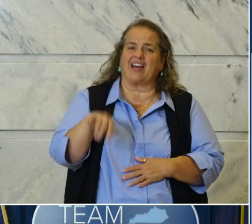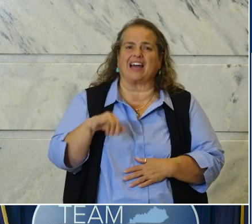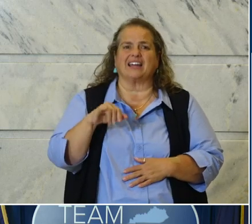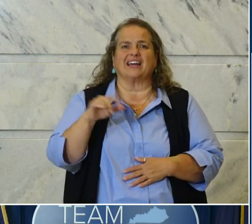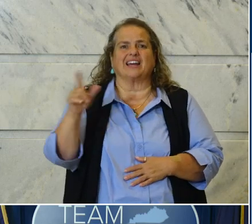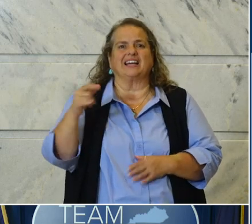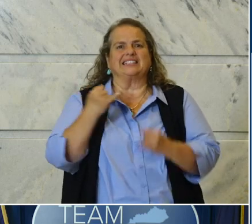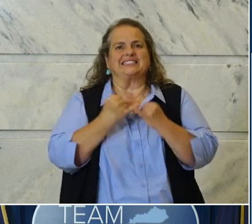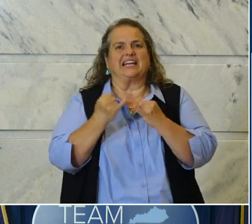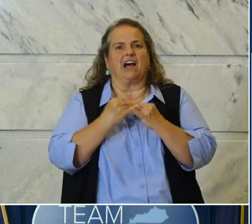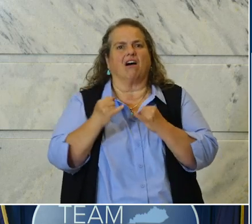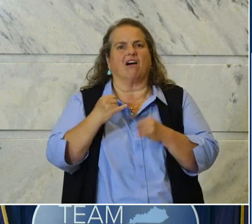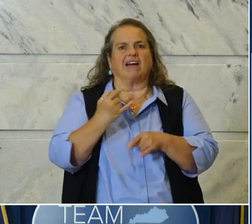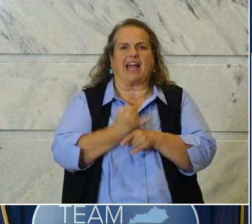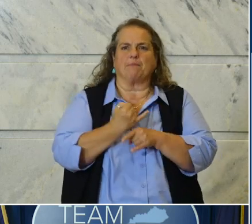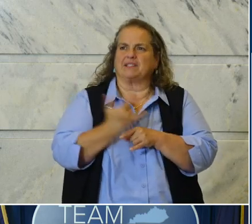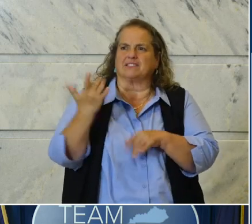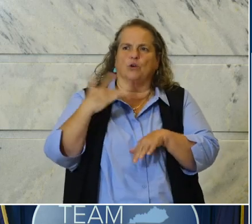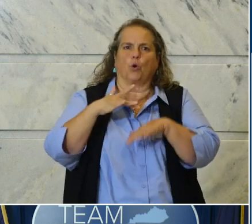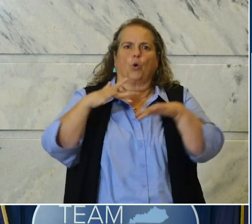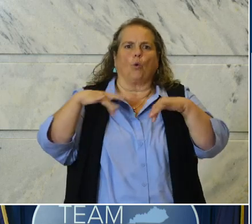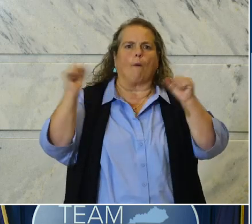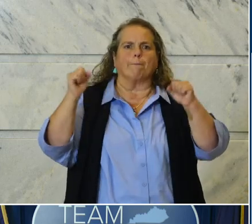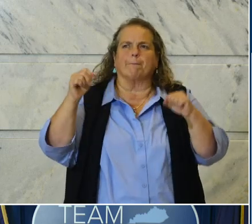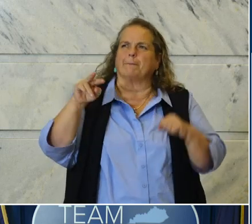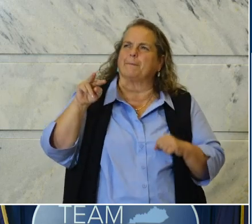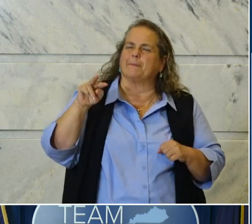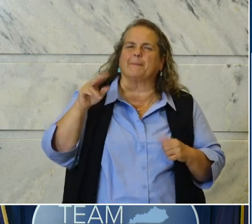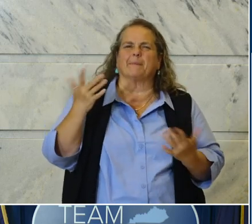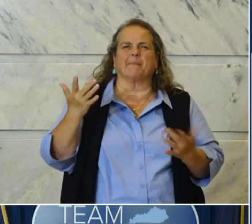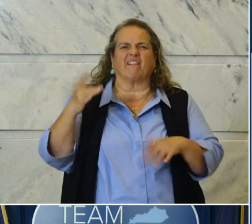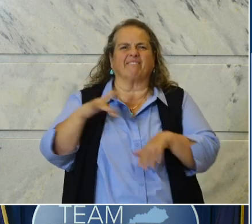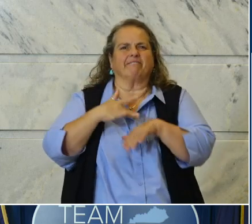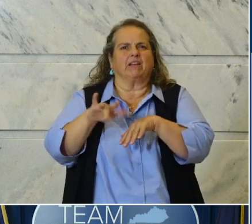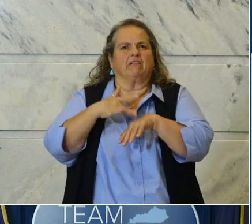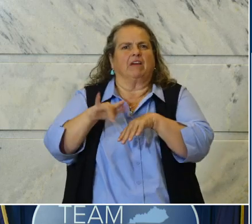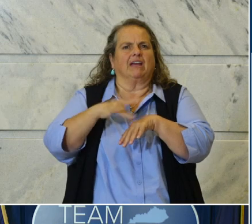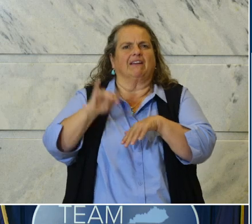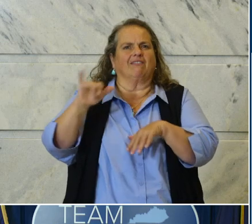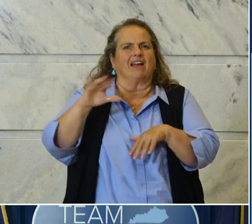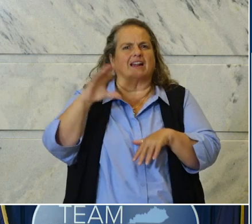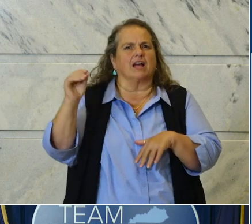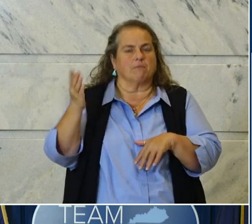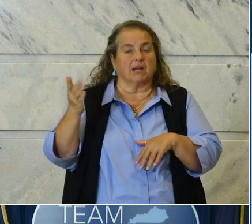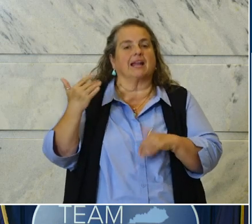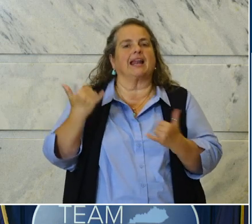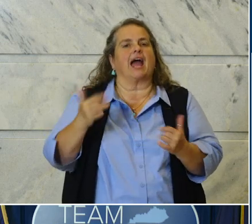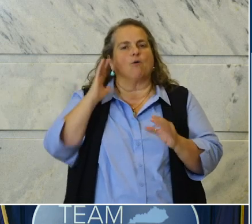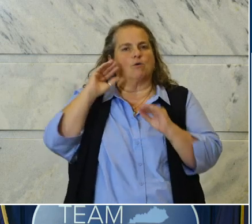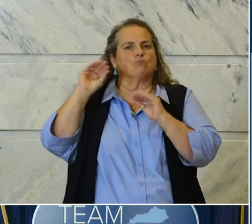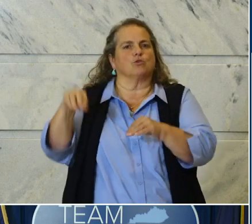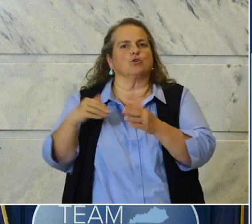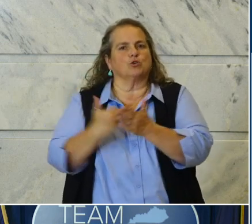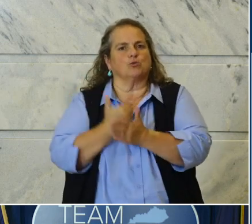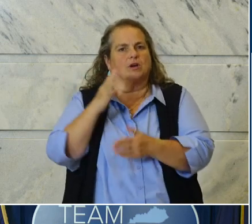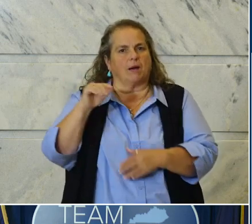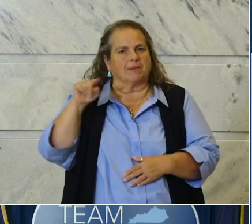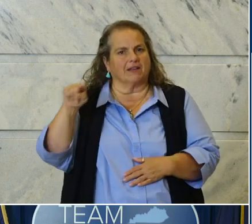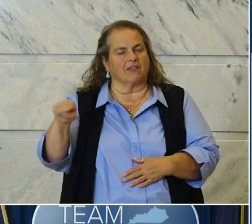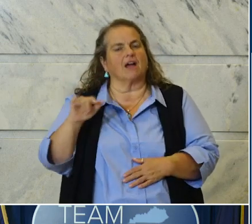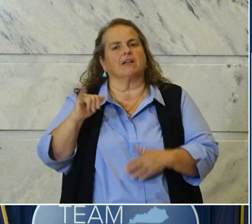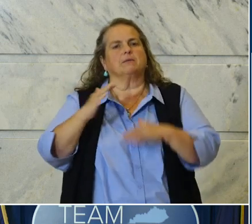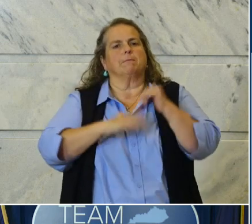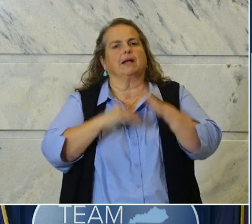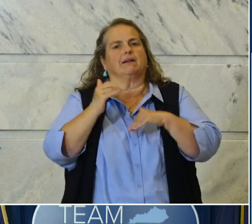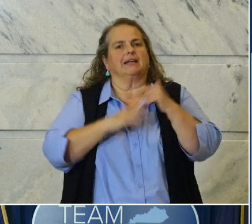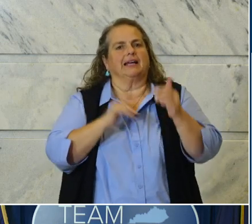hurts. It really hurts in that region when you think about the number of jobs and what that loss meant. You know what? This is building it back a